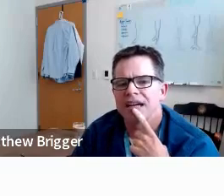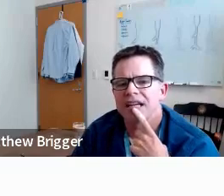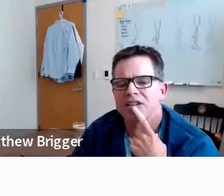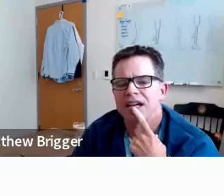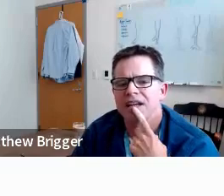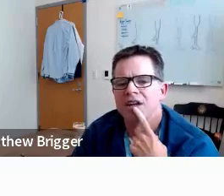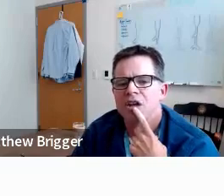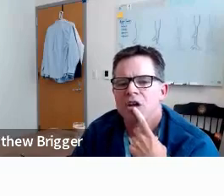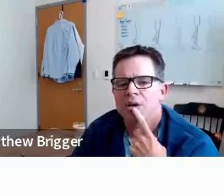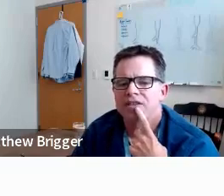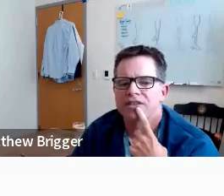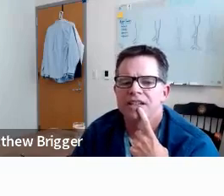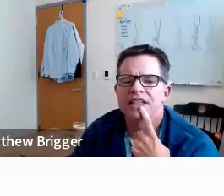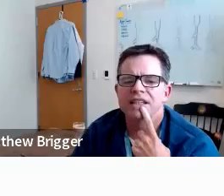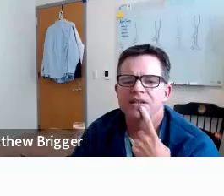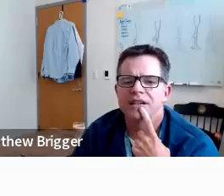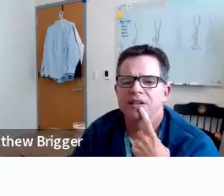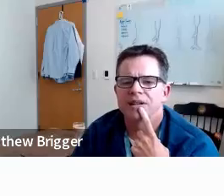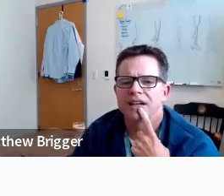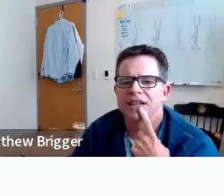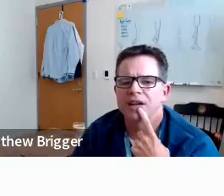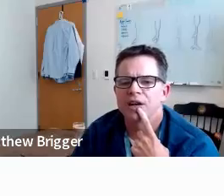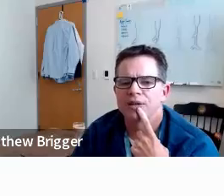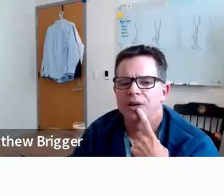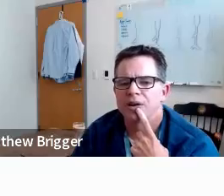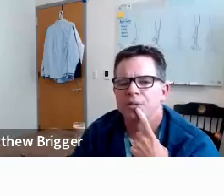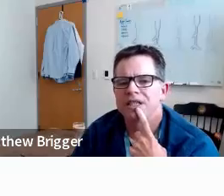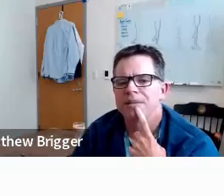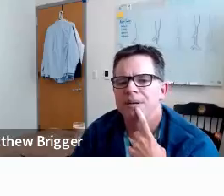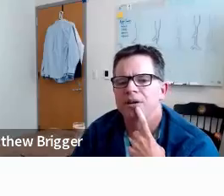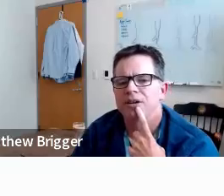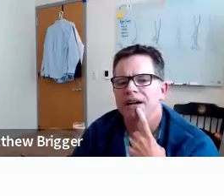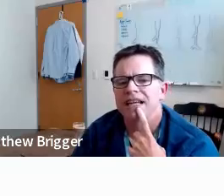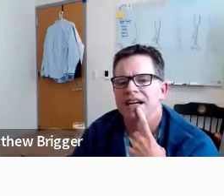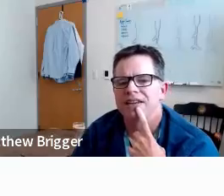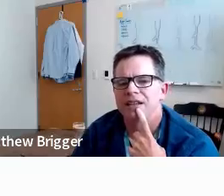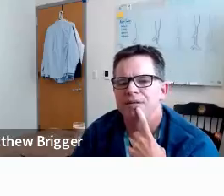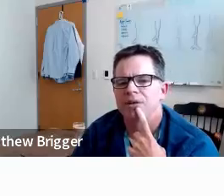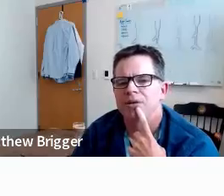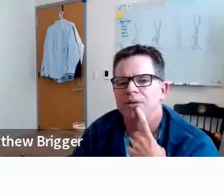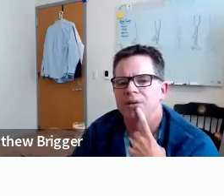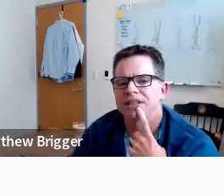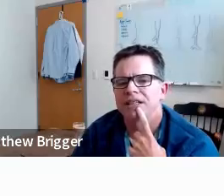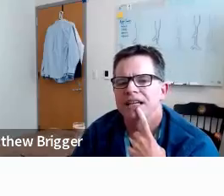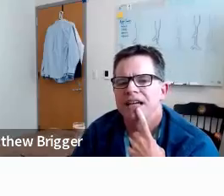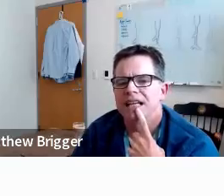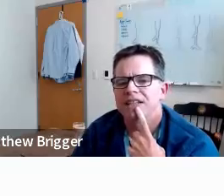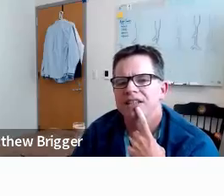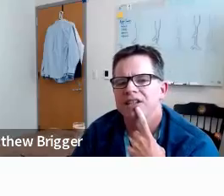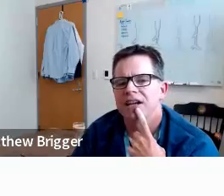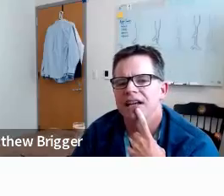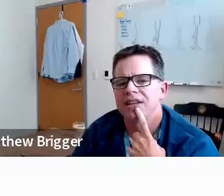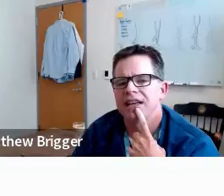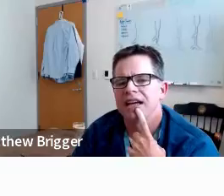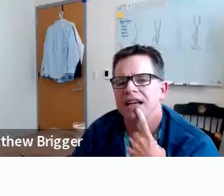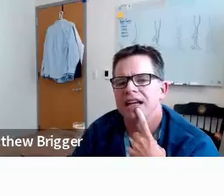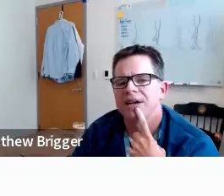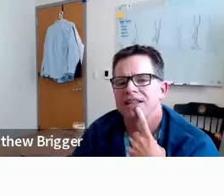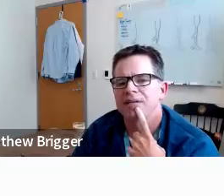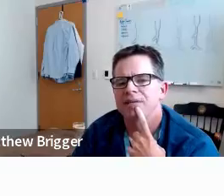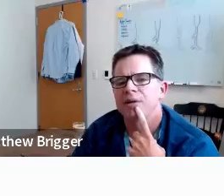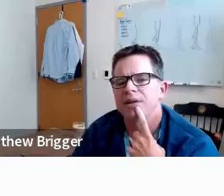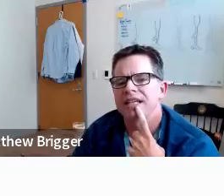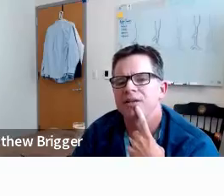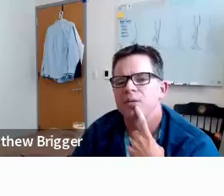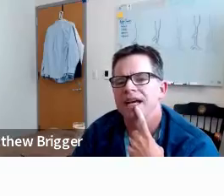picture of a child who has significant redundant overgrowth. We should be able to look right down and see the vocal cords. And this is a child that